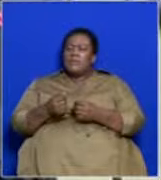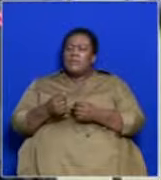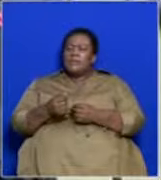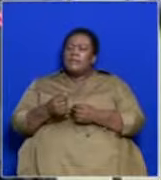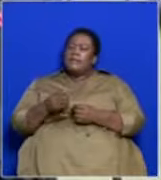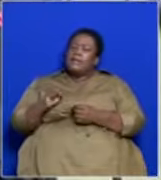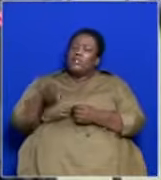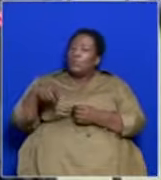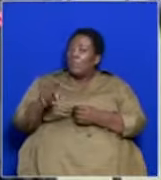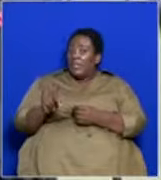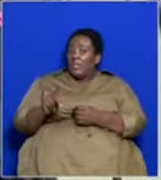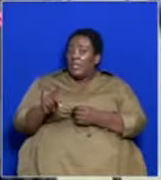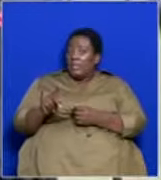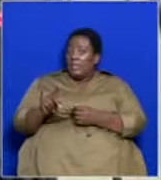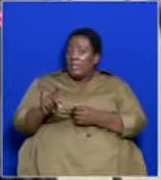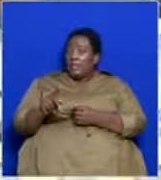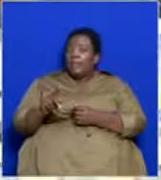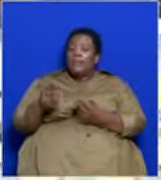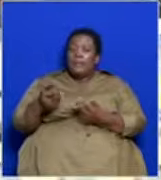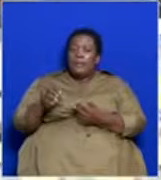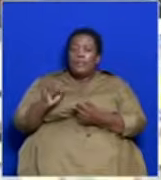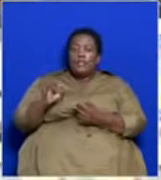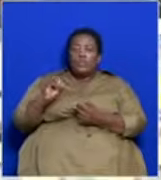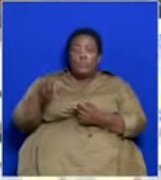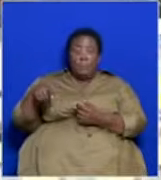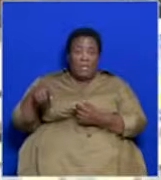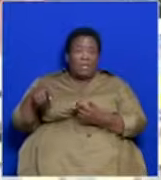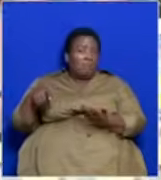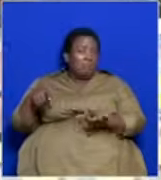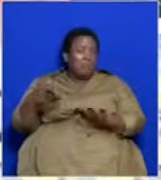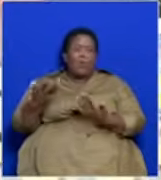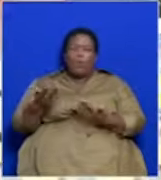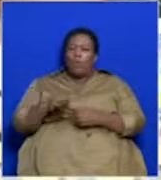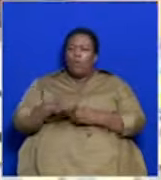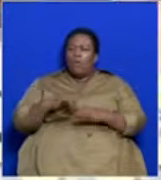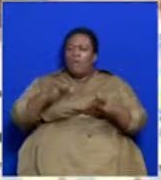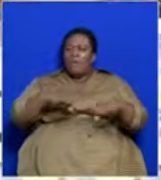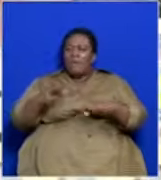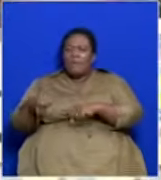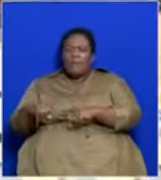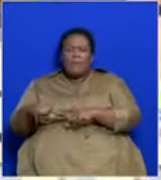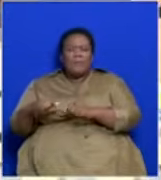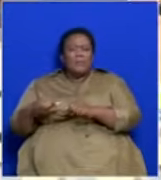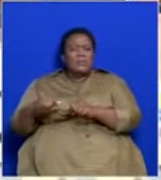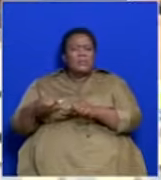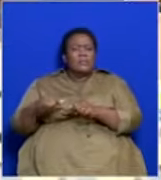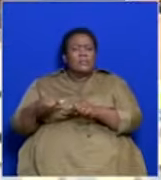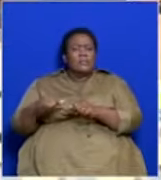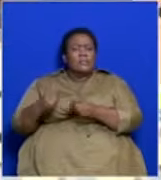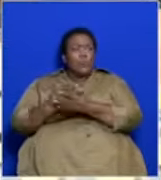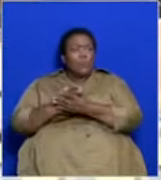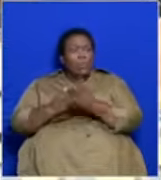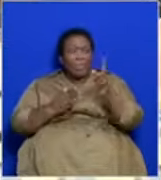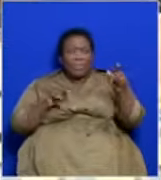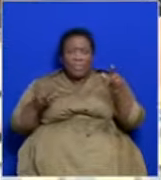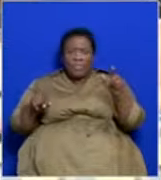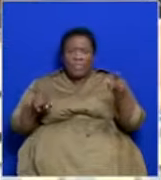operating procedures or memoranda that, there are cases that are complainant